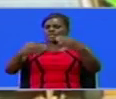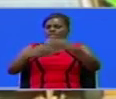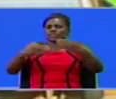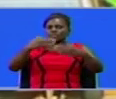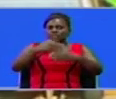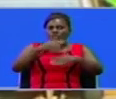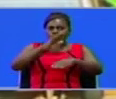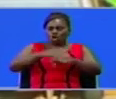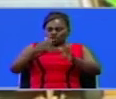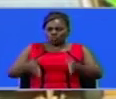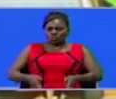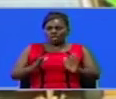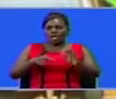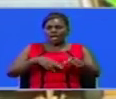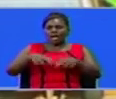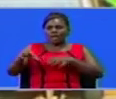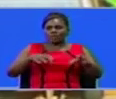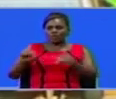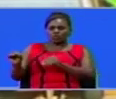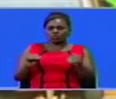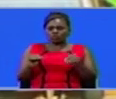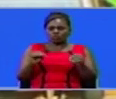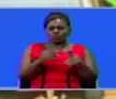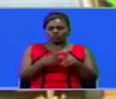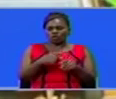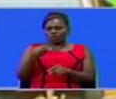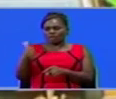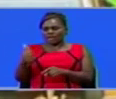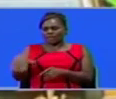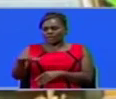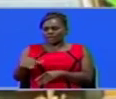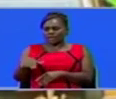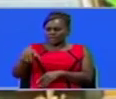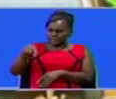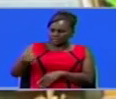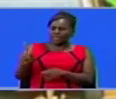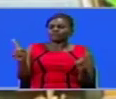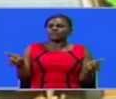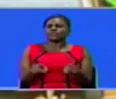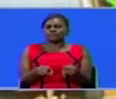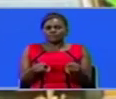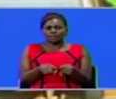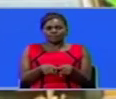those corridors where animals move from one farm to another. So there have been also